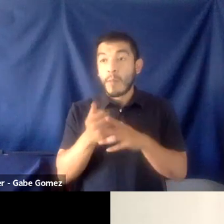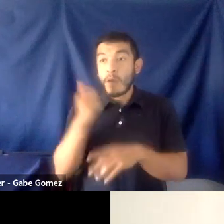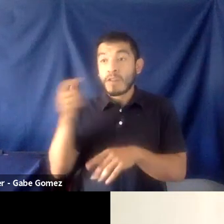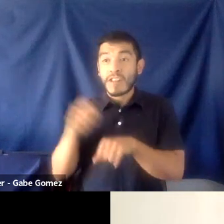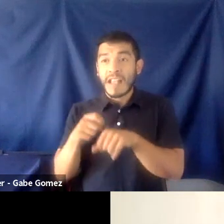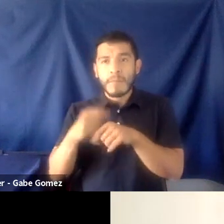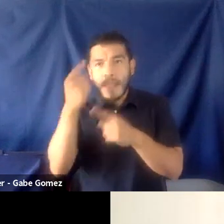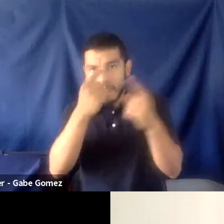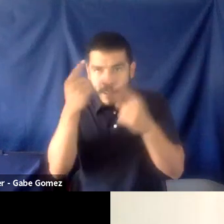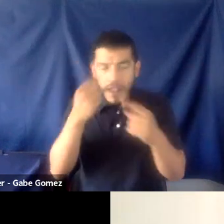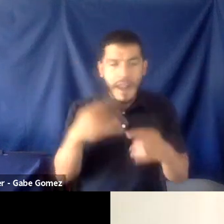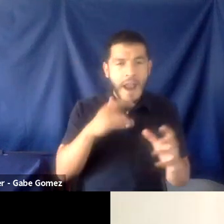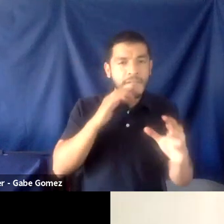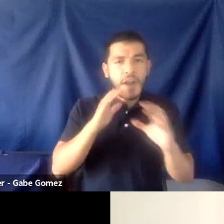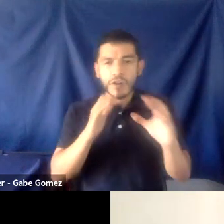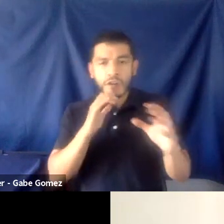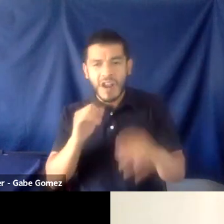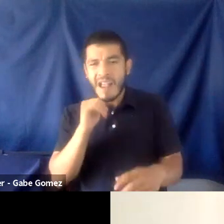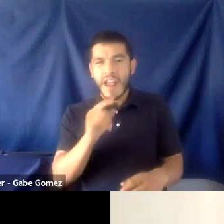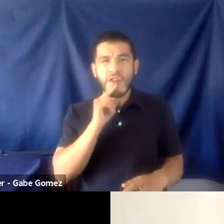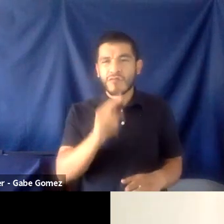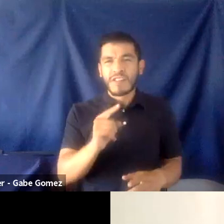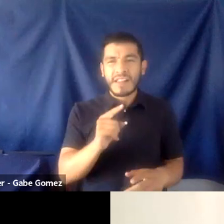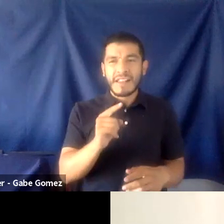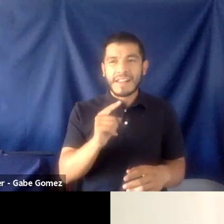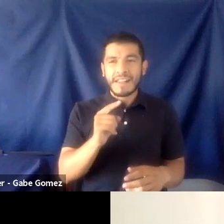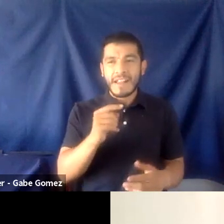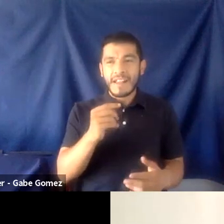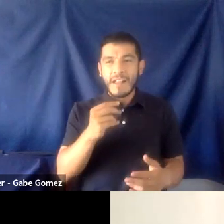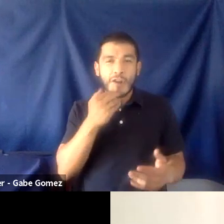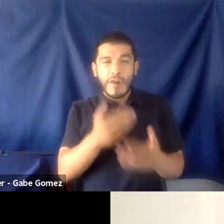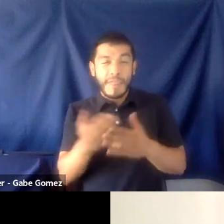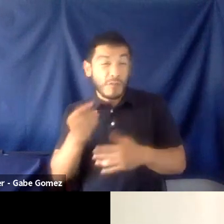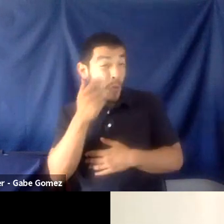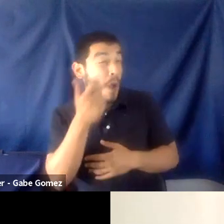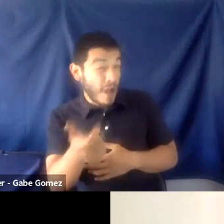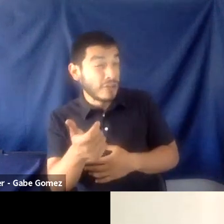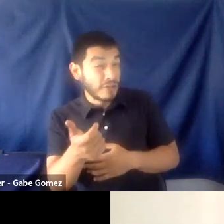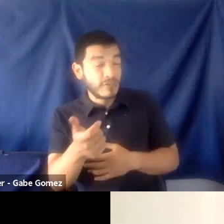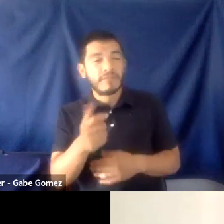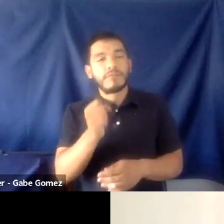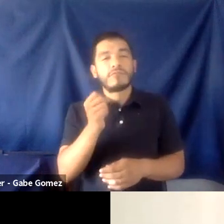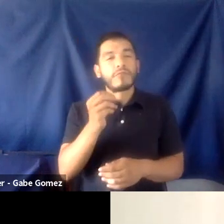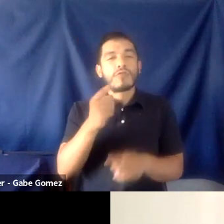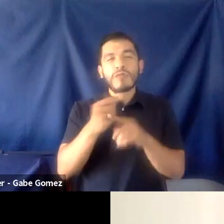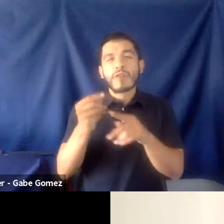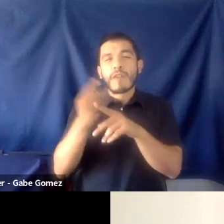and having conversations. It's not really cinematic, so there's a lot of trying to figure out how to